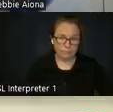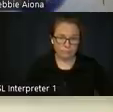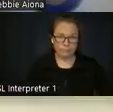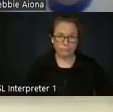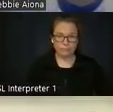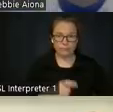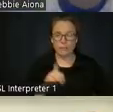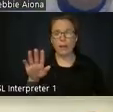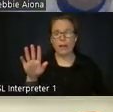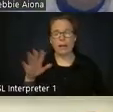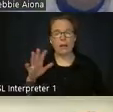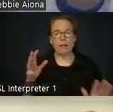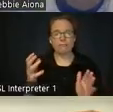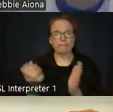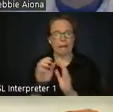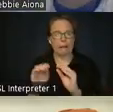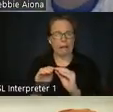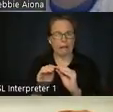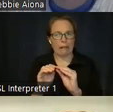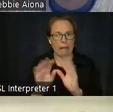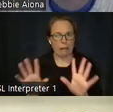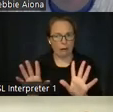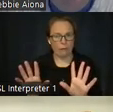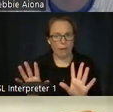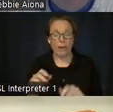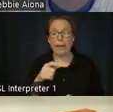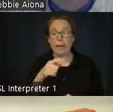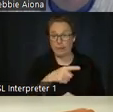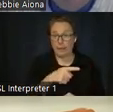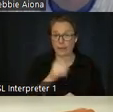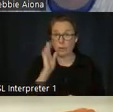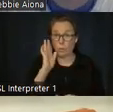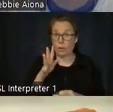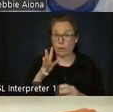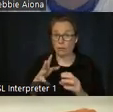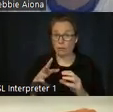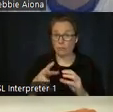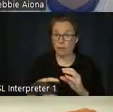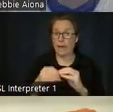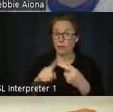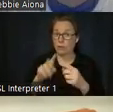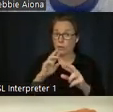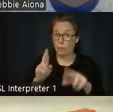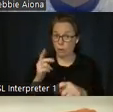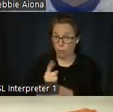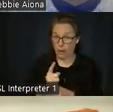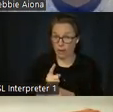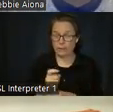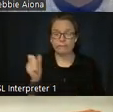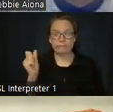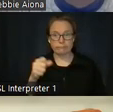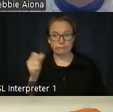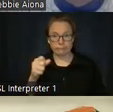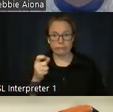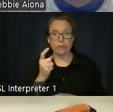Let me clarify. This is what's going to be included in the report, correct? Yeah, that means that, yeah. So there would be a little